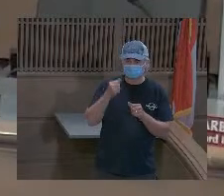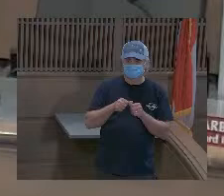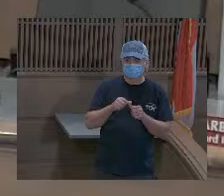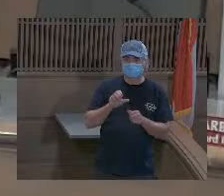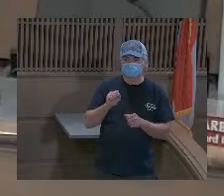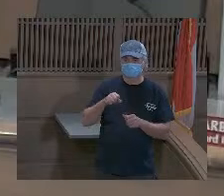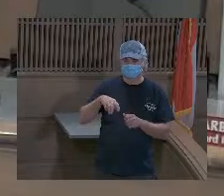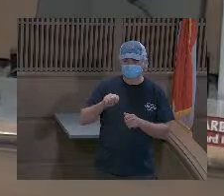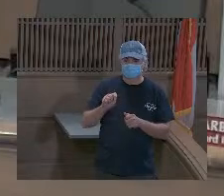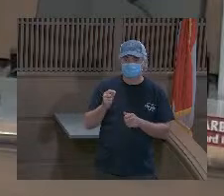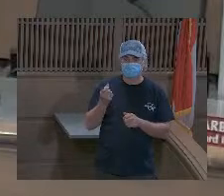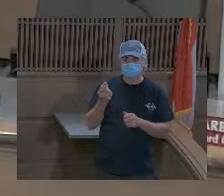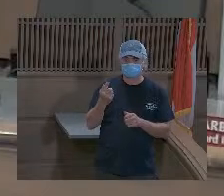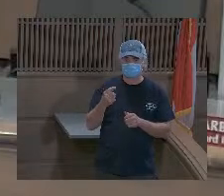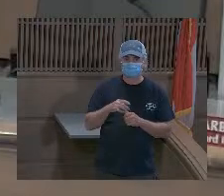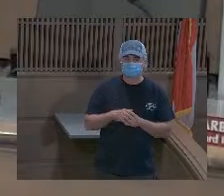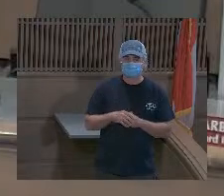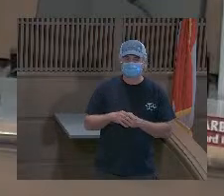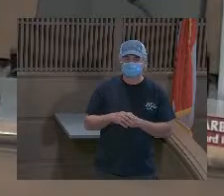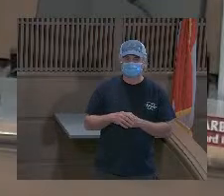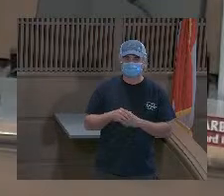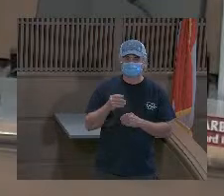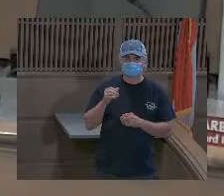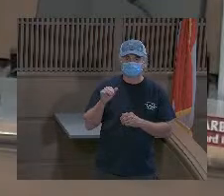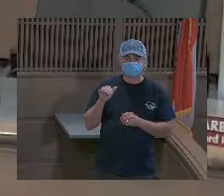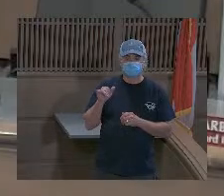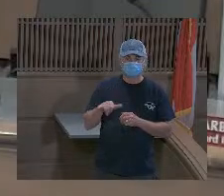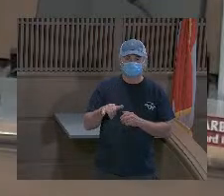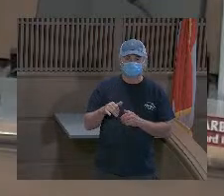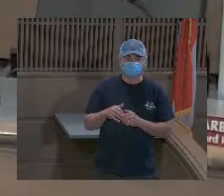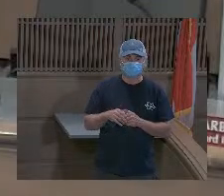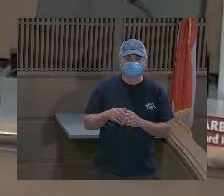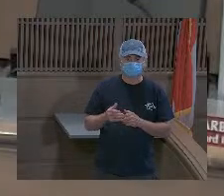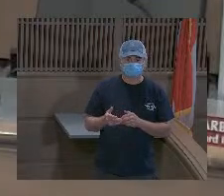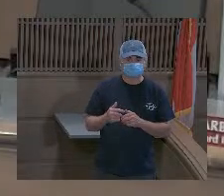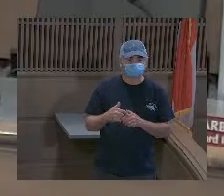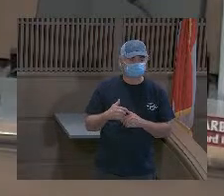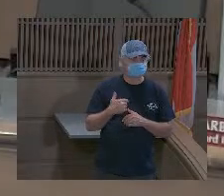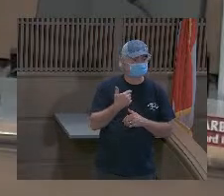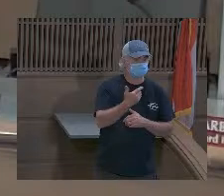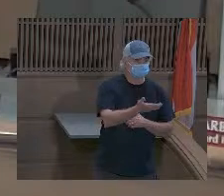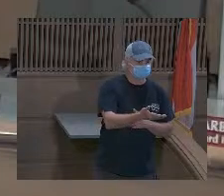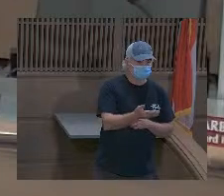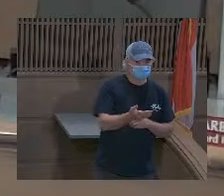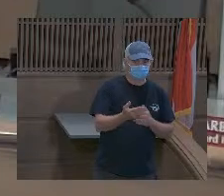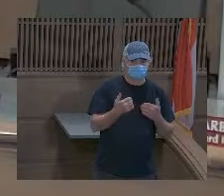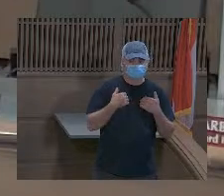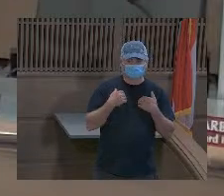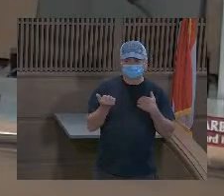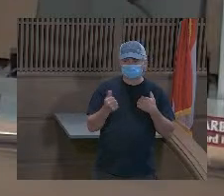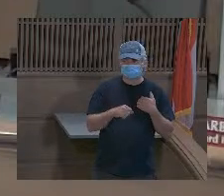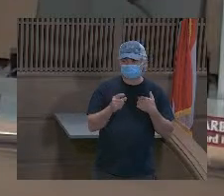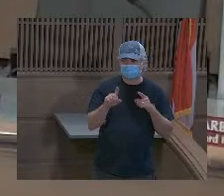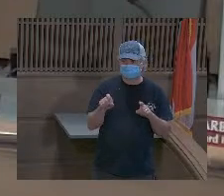11th. With that, I will turn and see if we have any questions today.